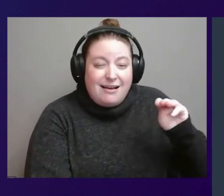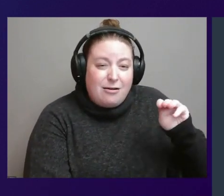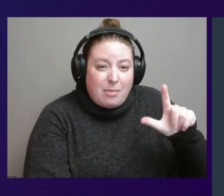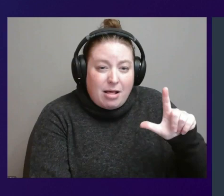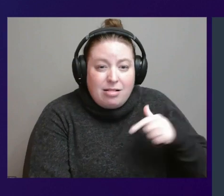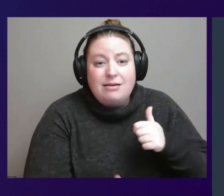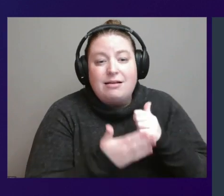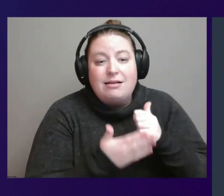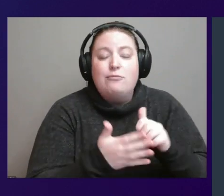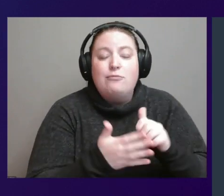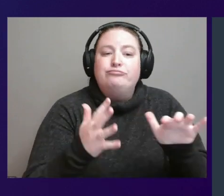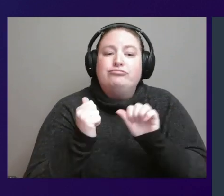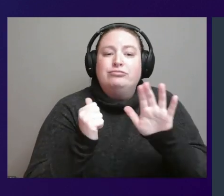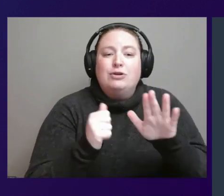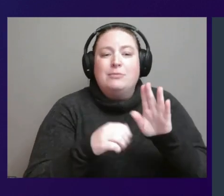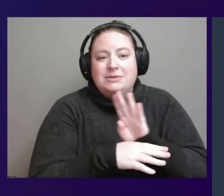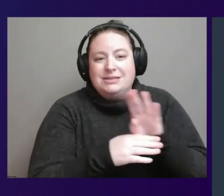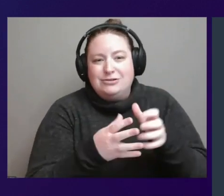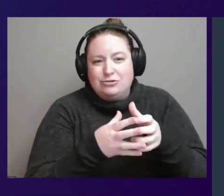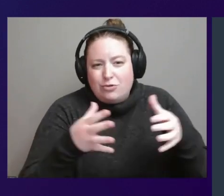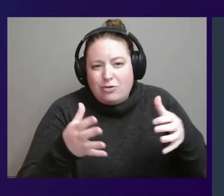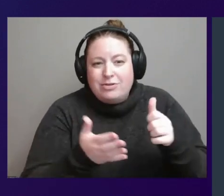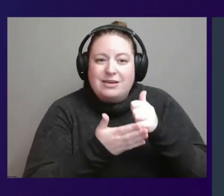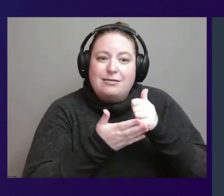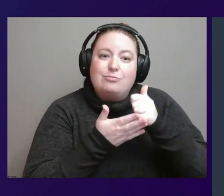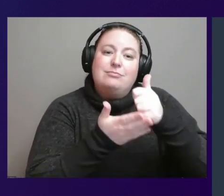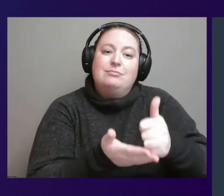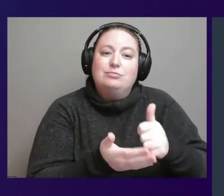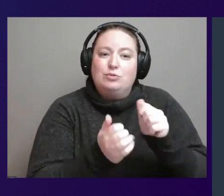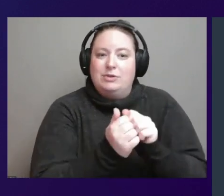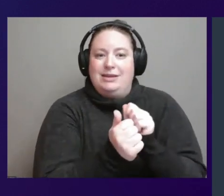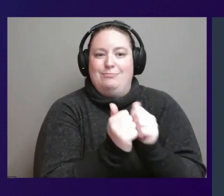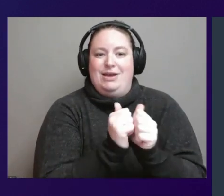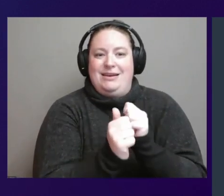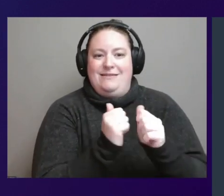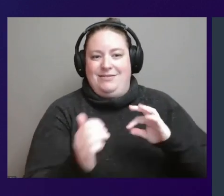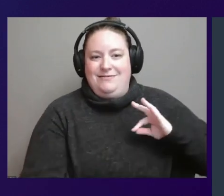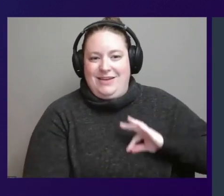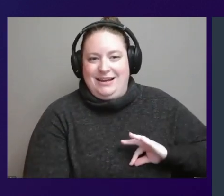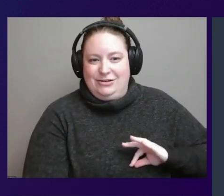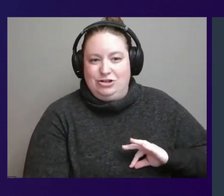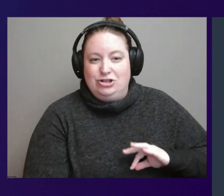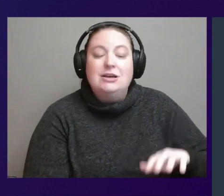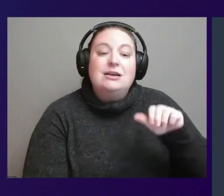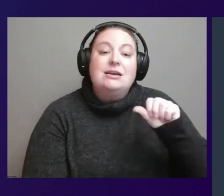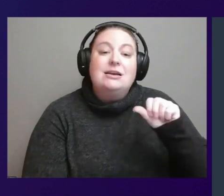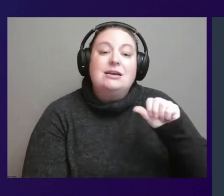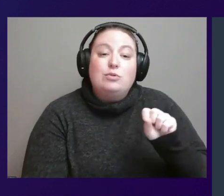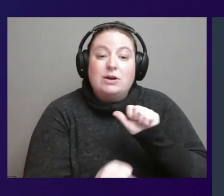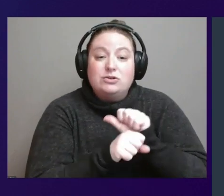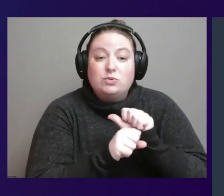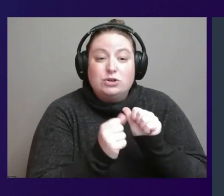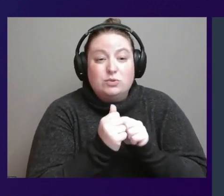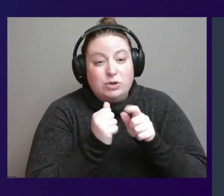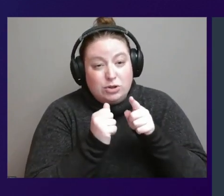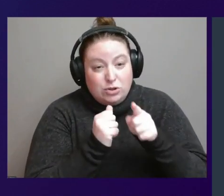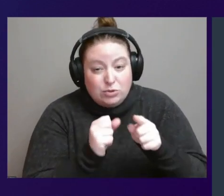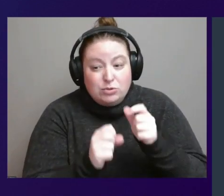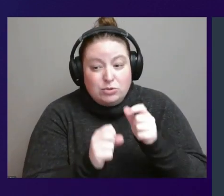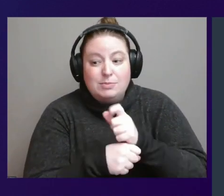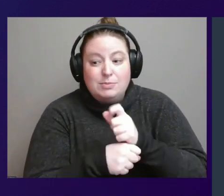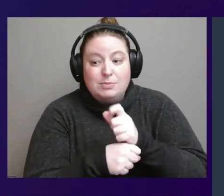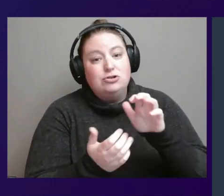business growth and provide you with a competitive advantage. And AWS works with you to ensure your cloud journey is